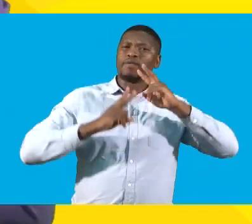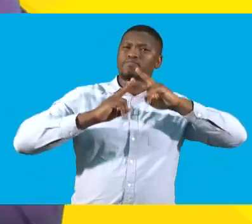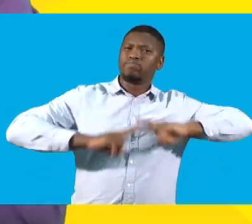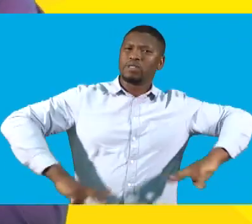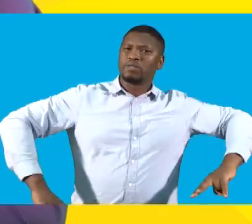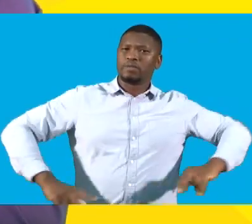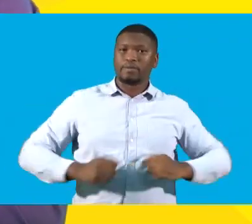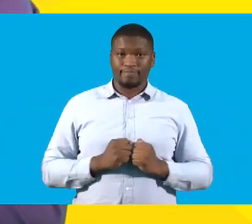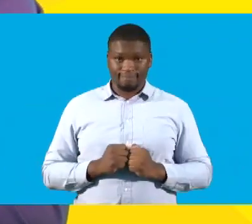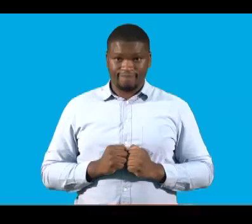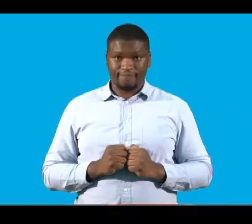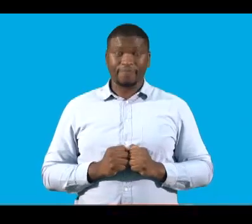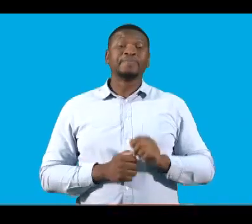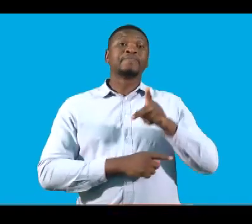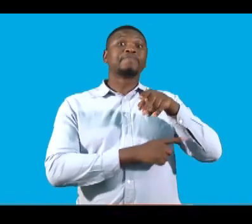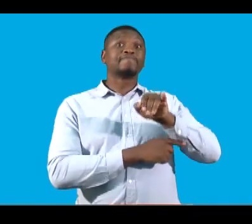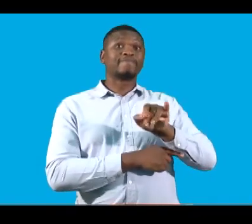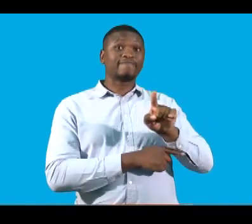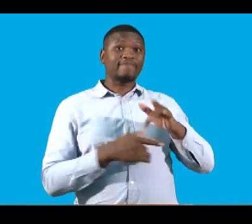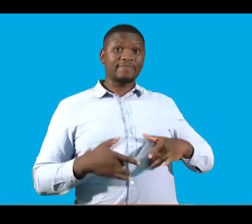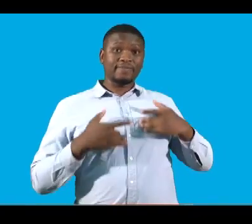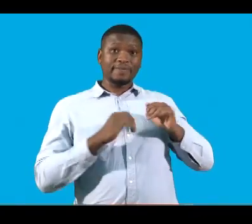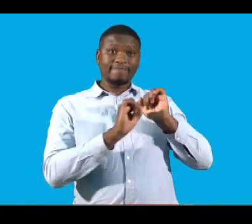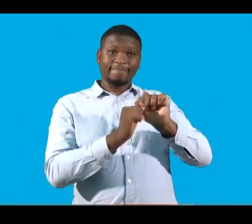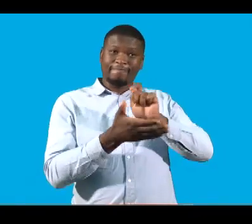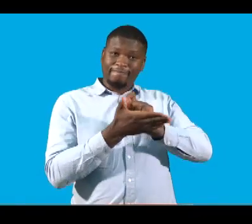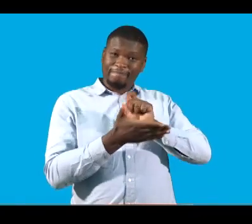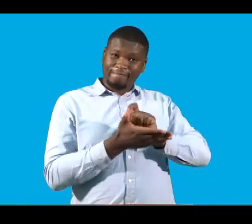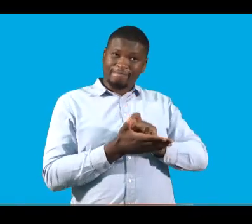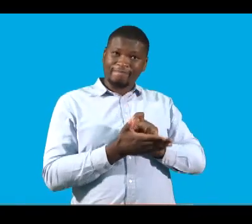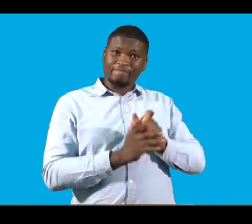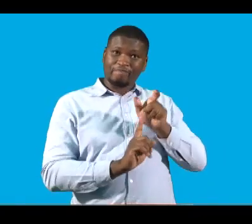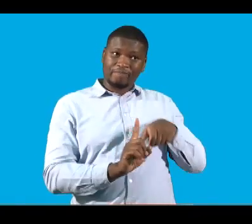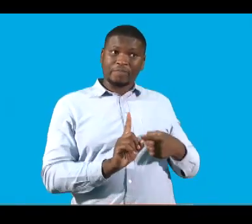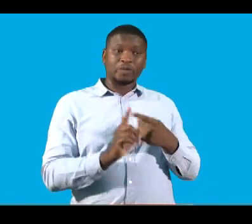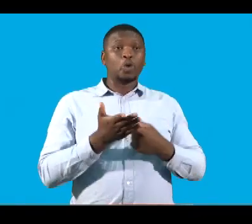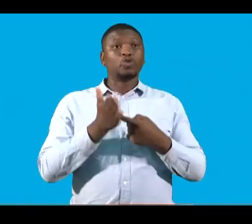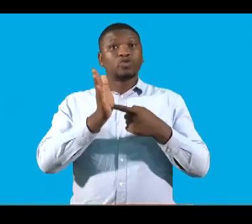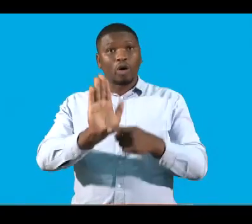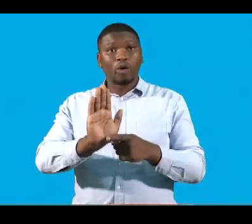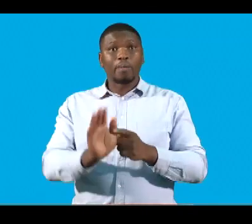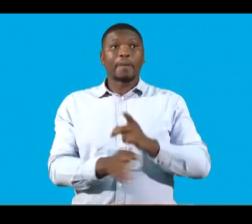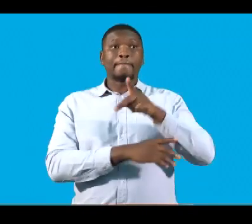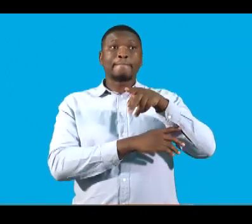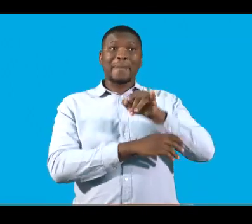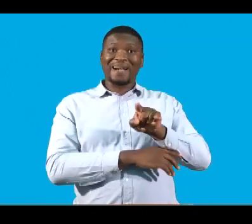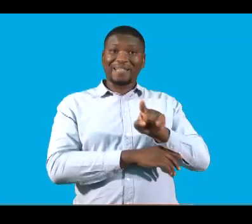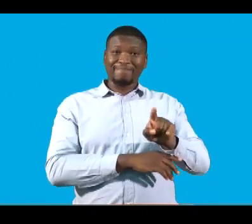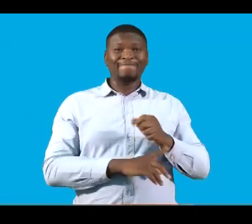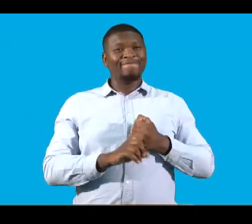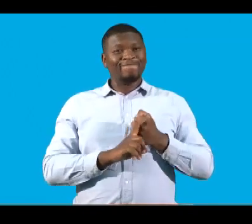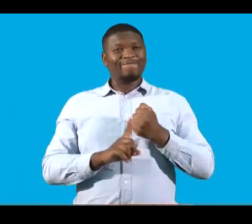right? In the novel, Life of Pi, written by Jan Martel, it is evident that